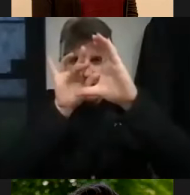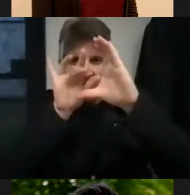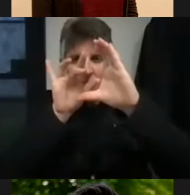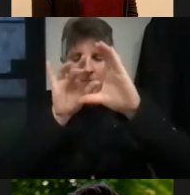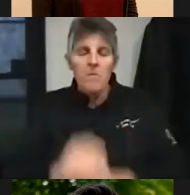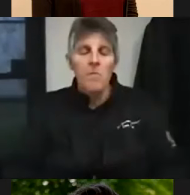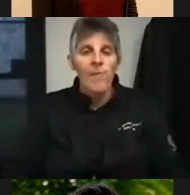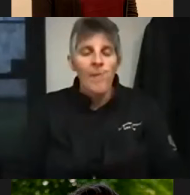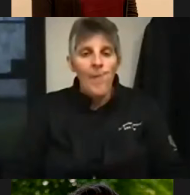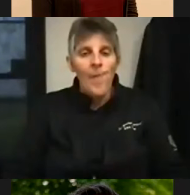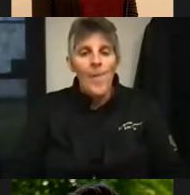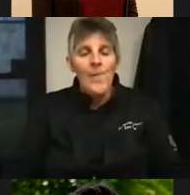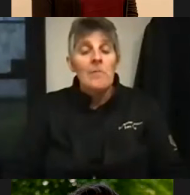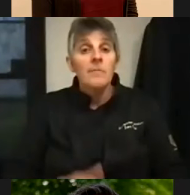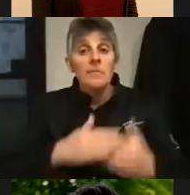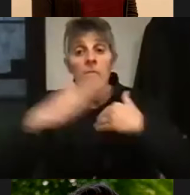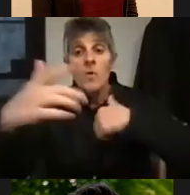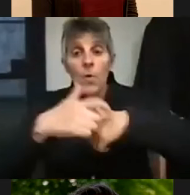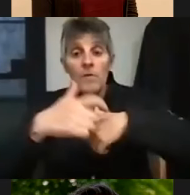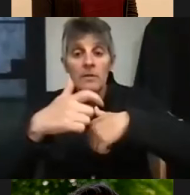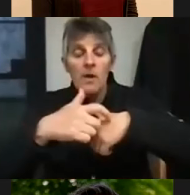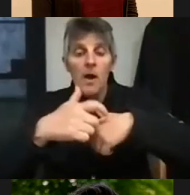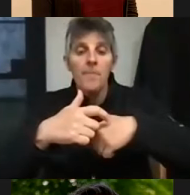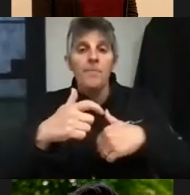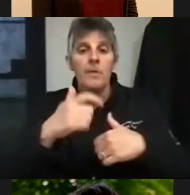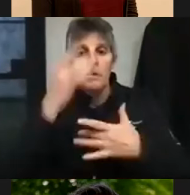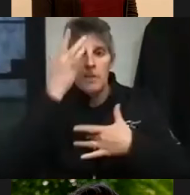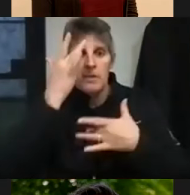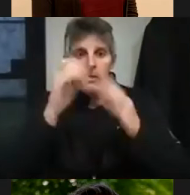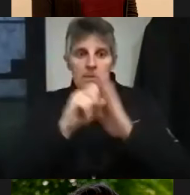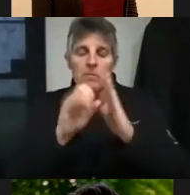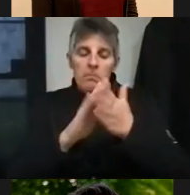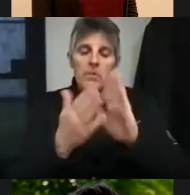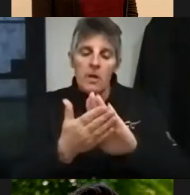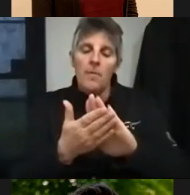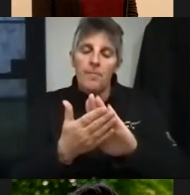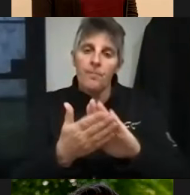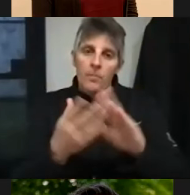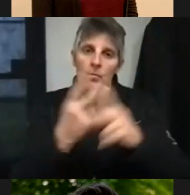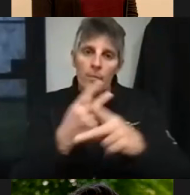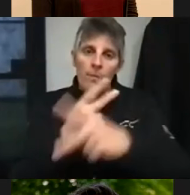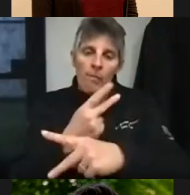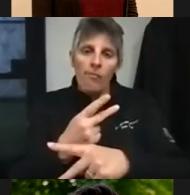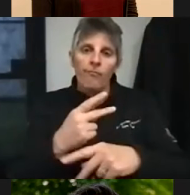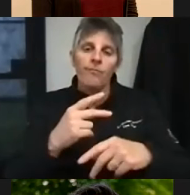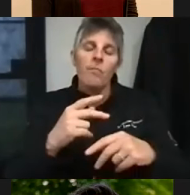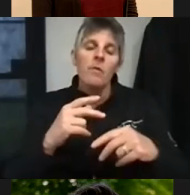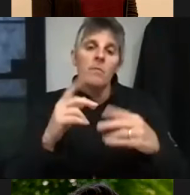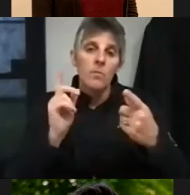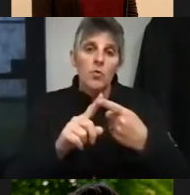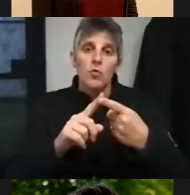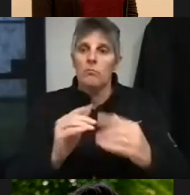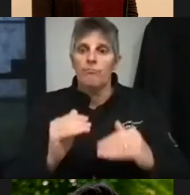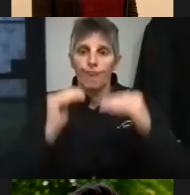area. Over time, the symptoms became worse and exacerbated to the advanced